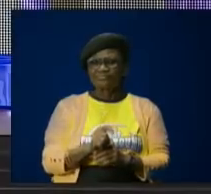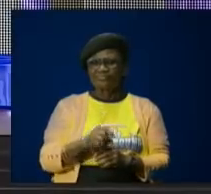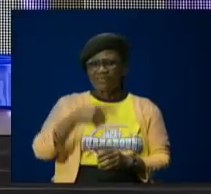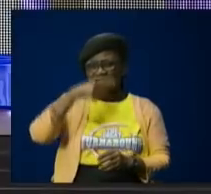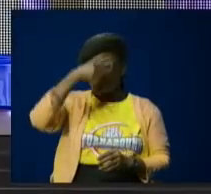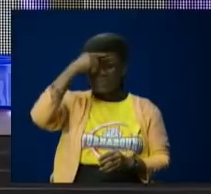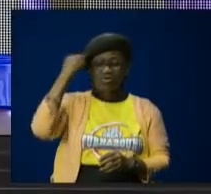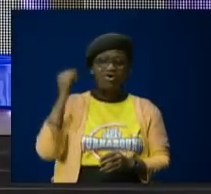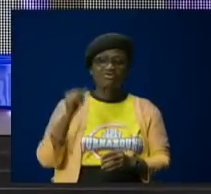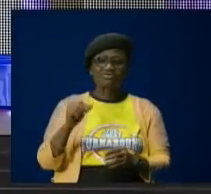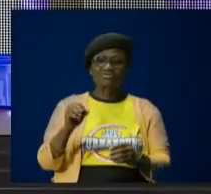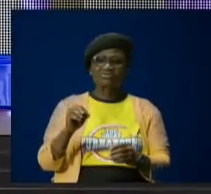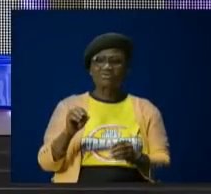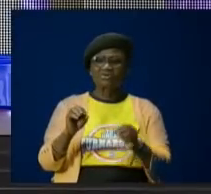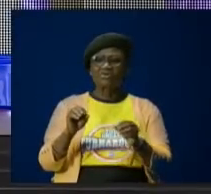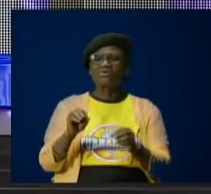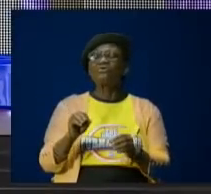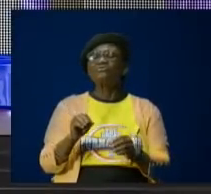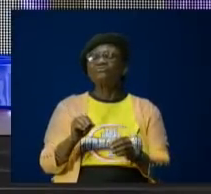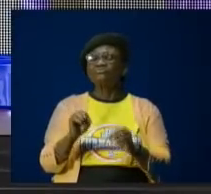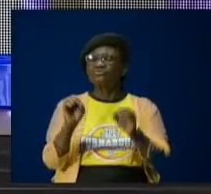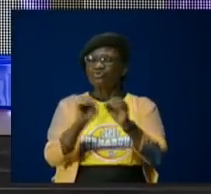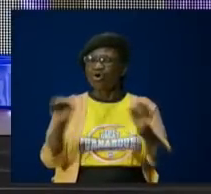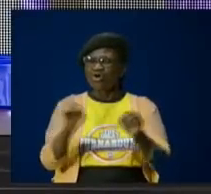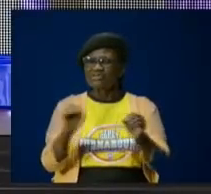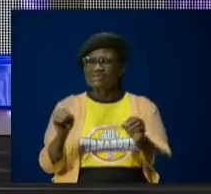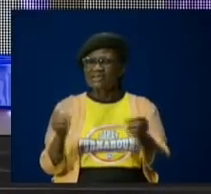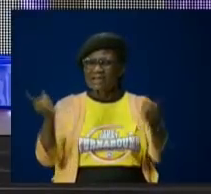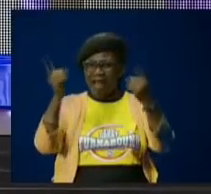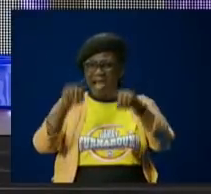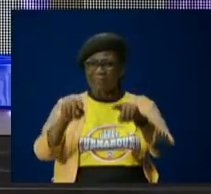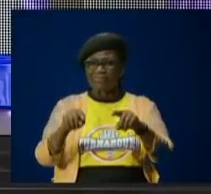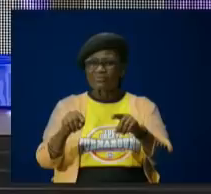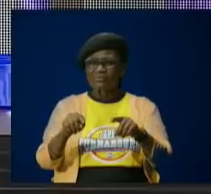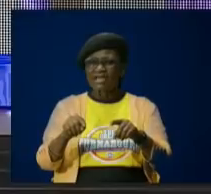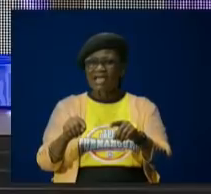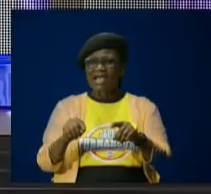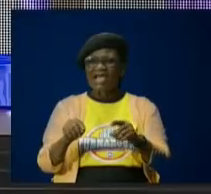Because nothing happens except God allows it.